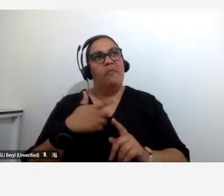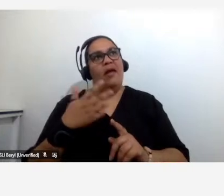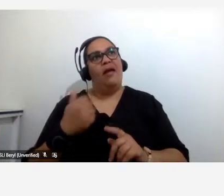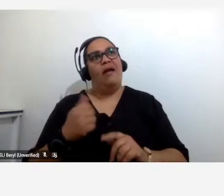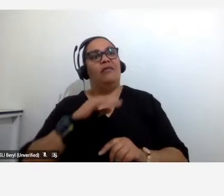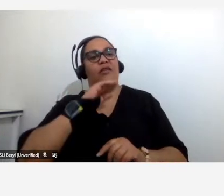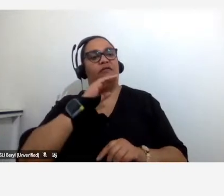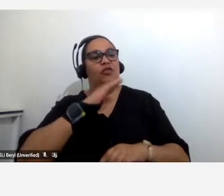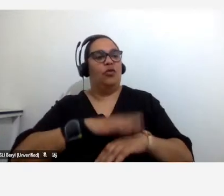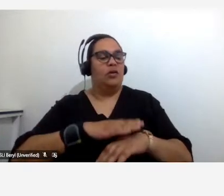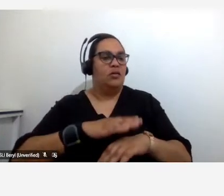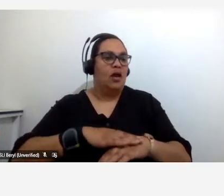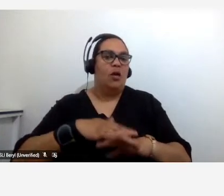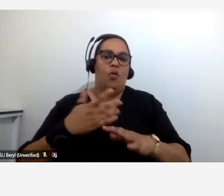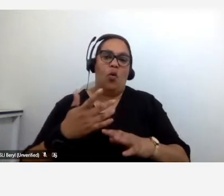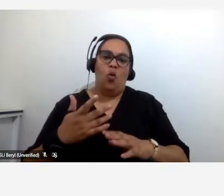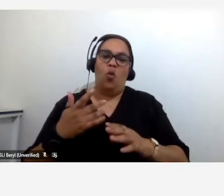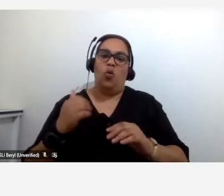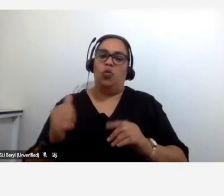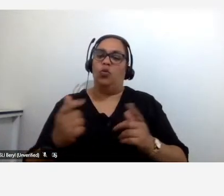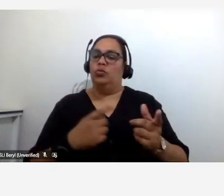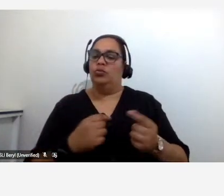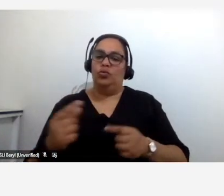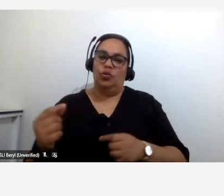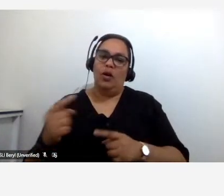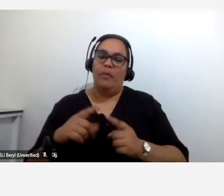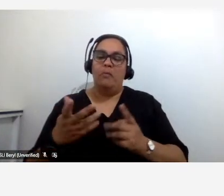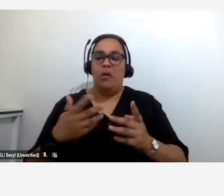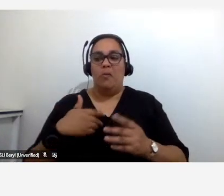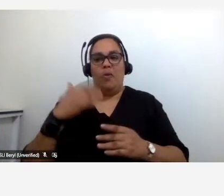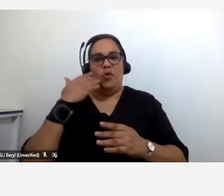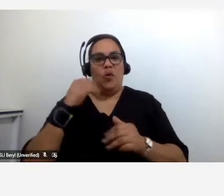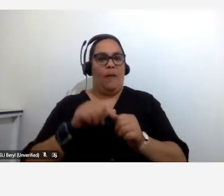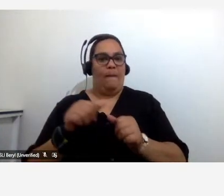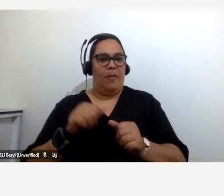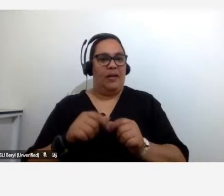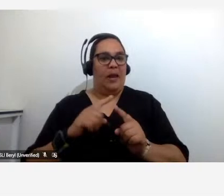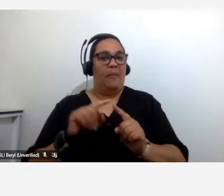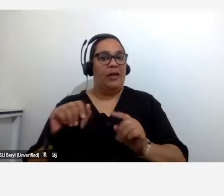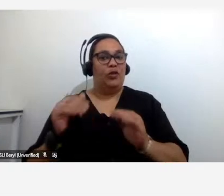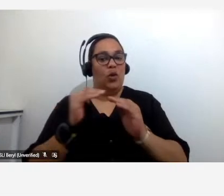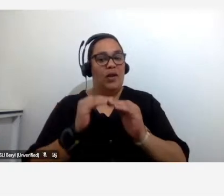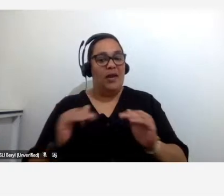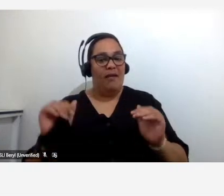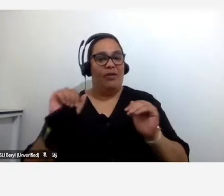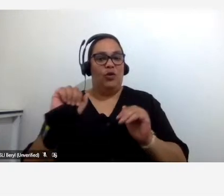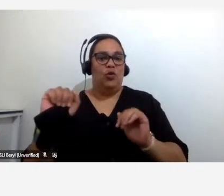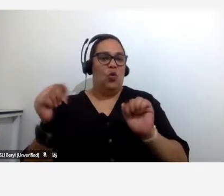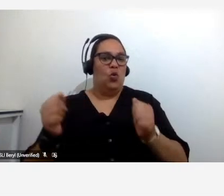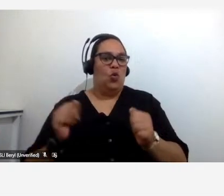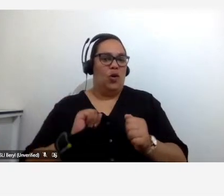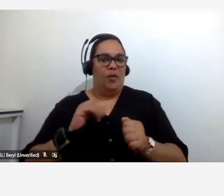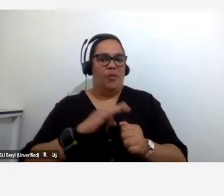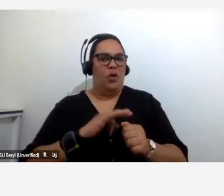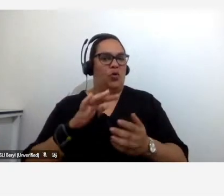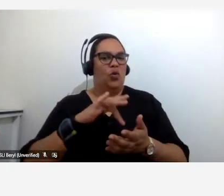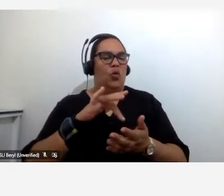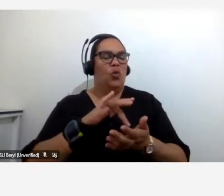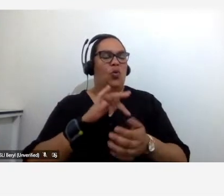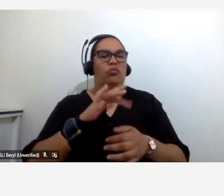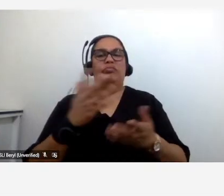sufficient time, maybe, or paid much attention, I could have known better. But in terms of the levels of these employees, where are they located? These